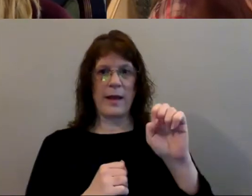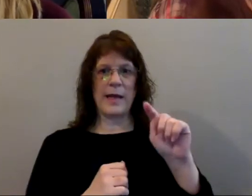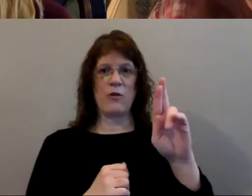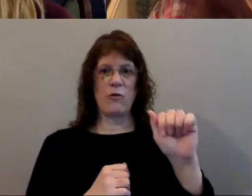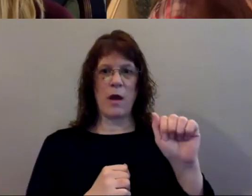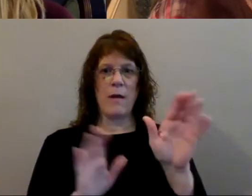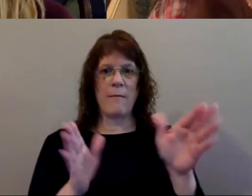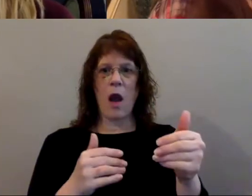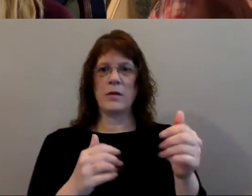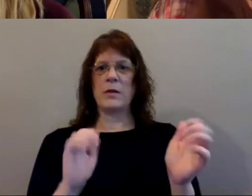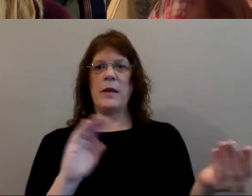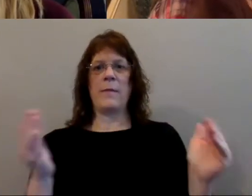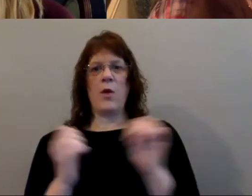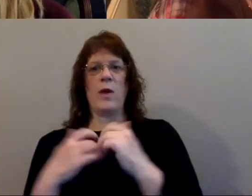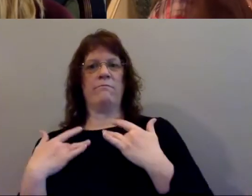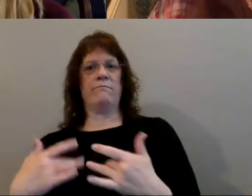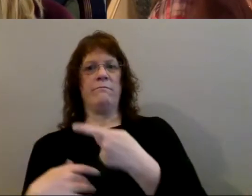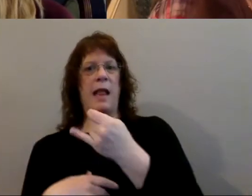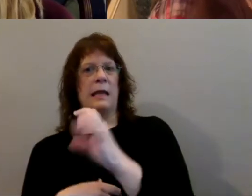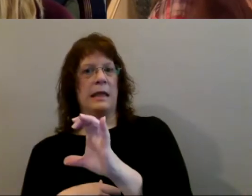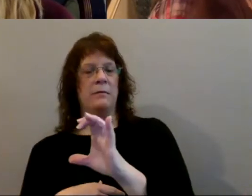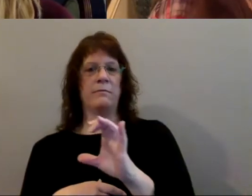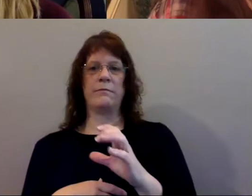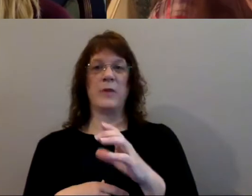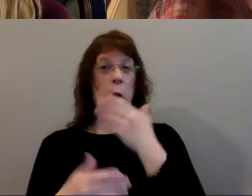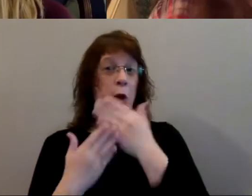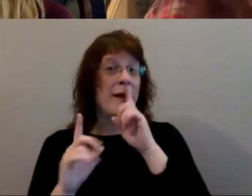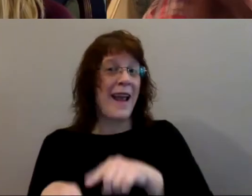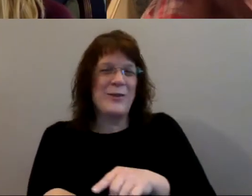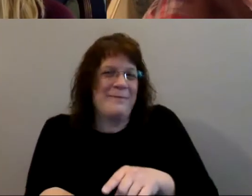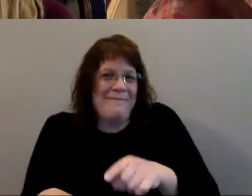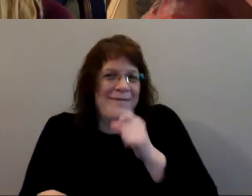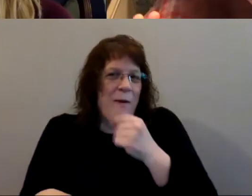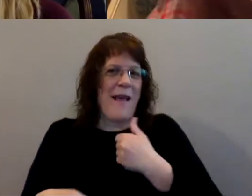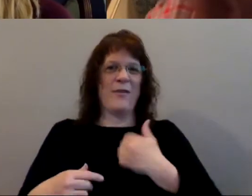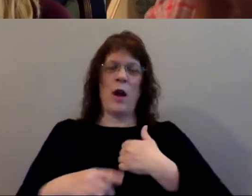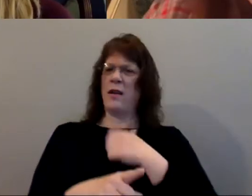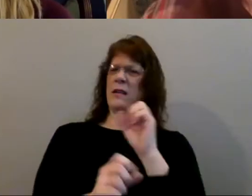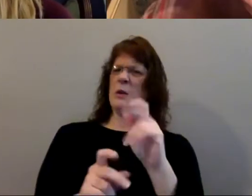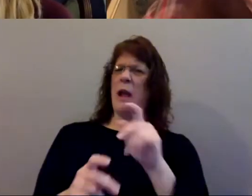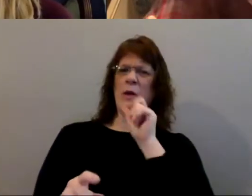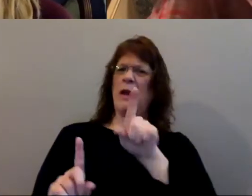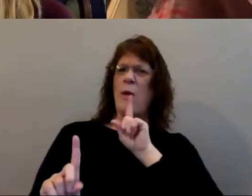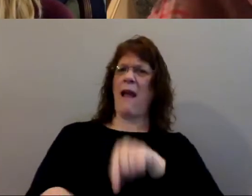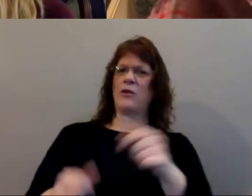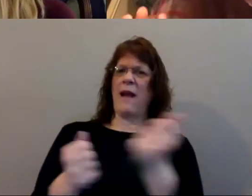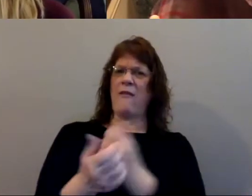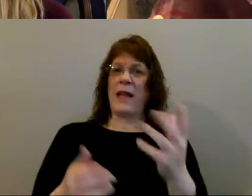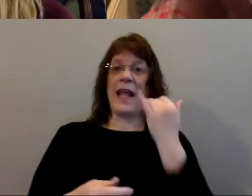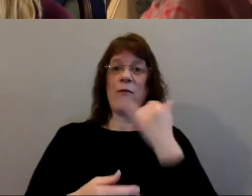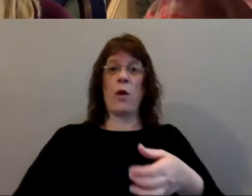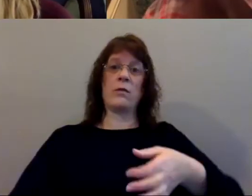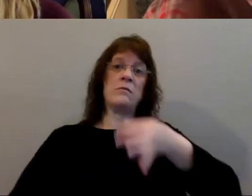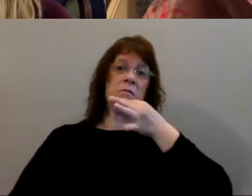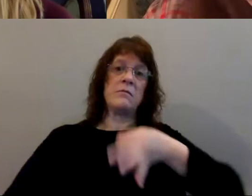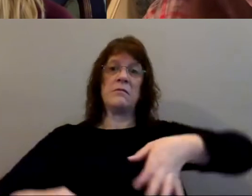typical plastic. So I do not have a really good answer for that. I'm sorry. It's okay. You don't have to have an answer for everything. Even if we're experts on stuff, there are squid